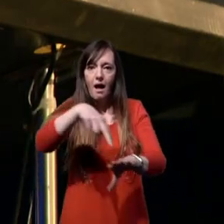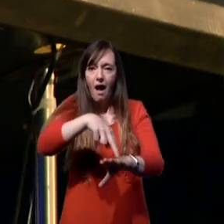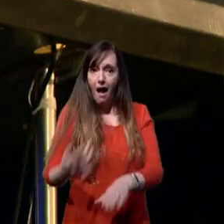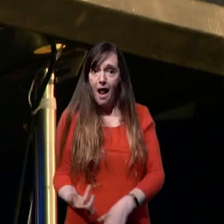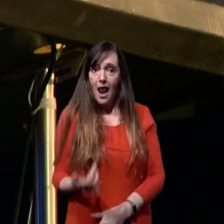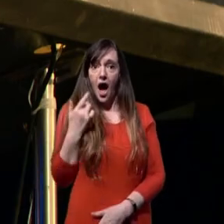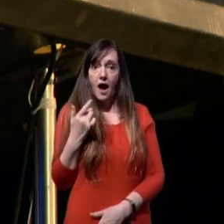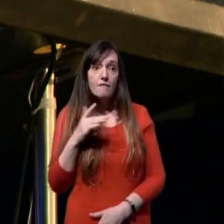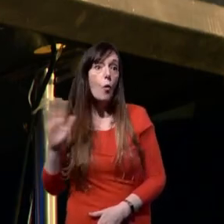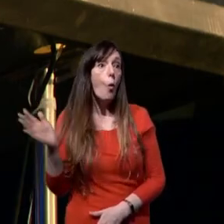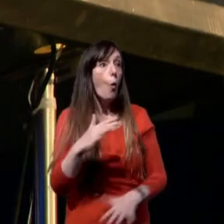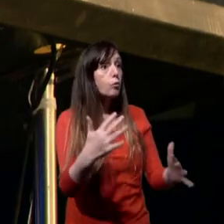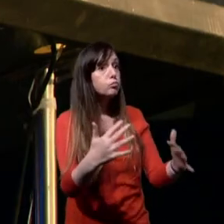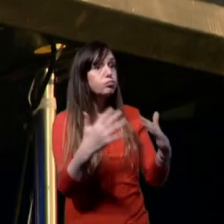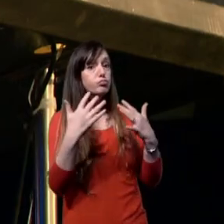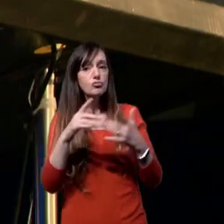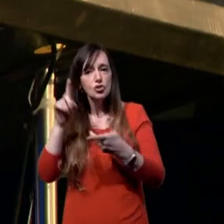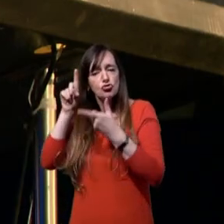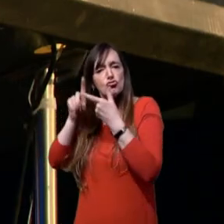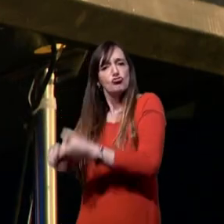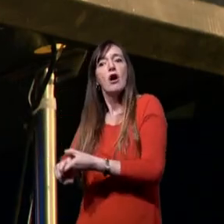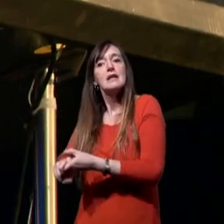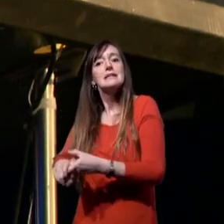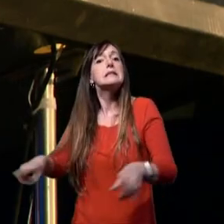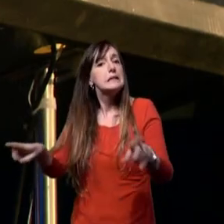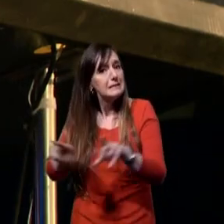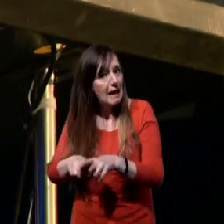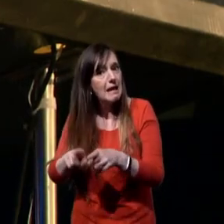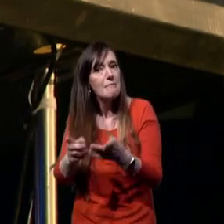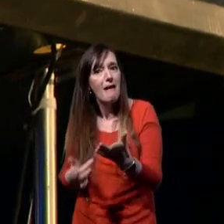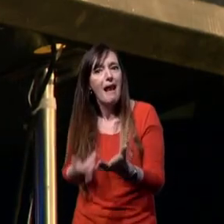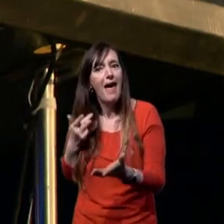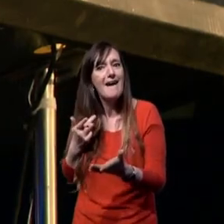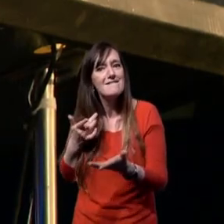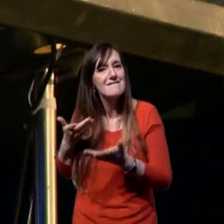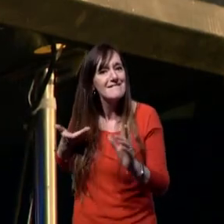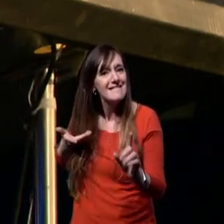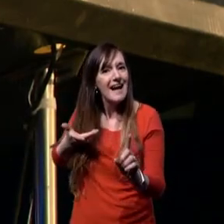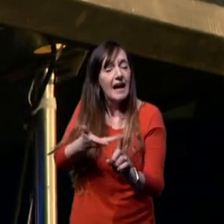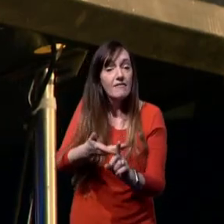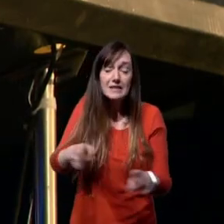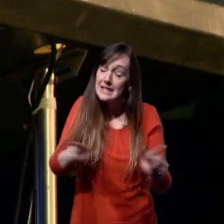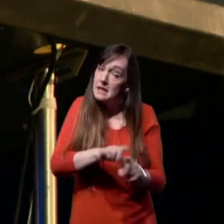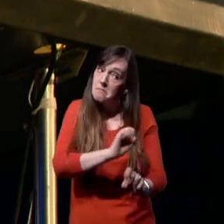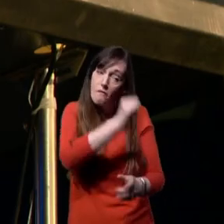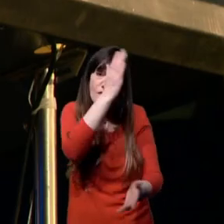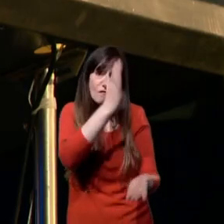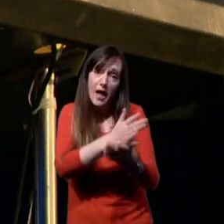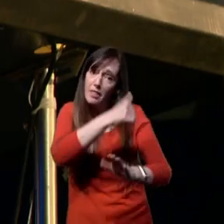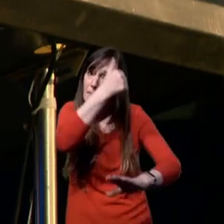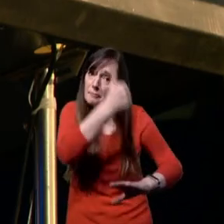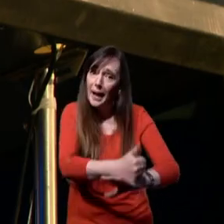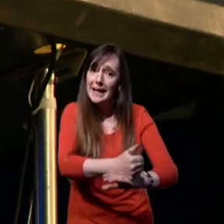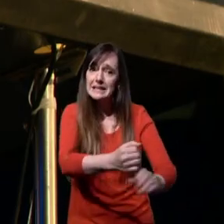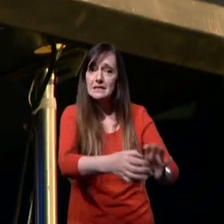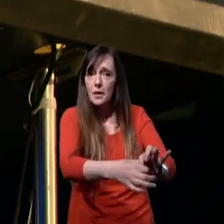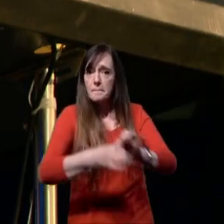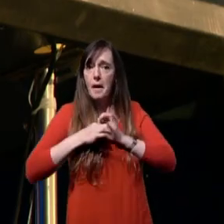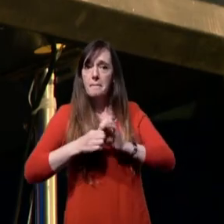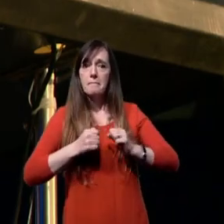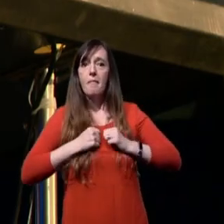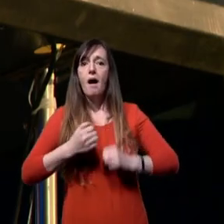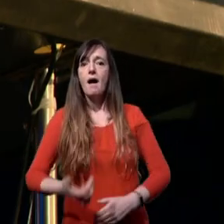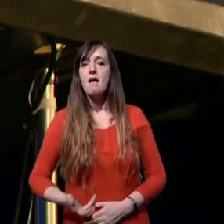who trust in me can, so that they can live forever, your faith is grounded on my